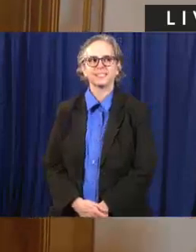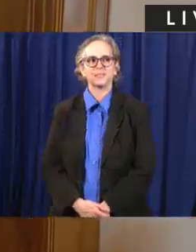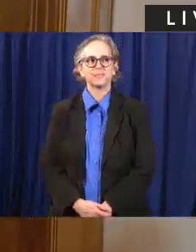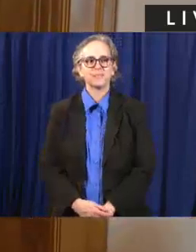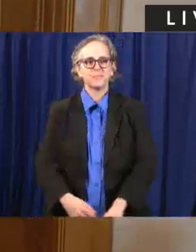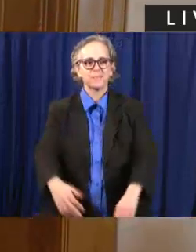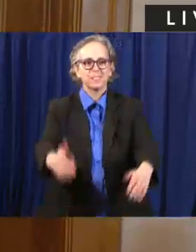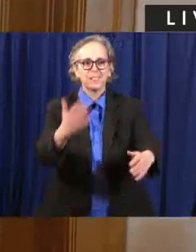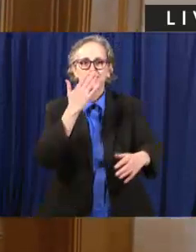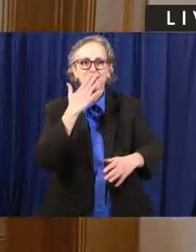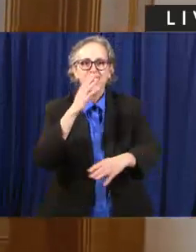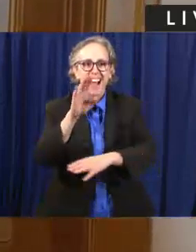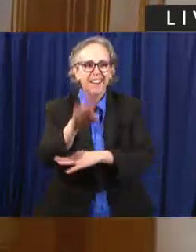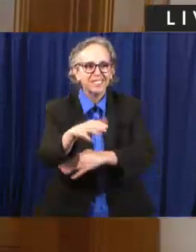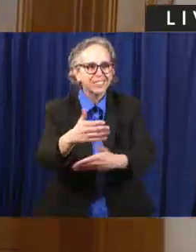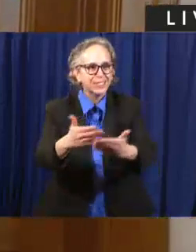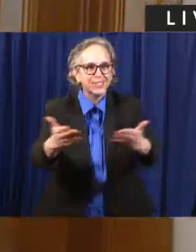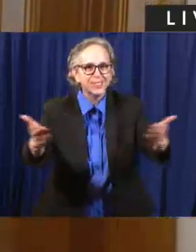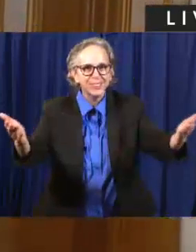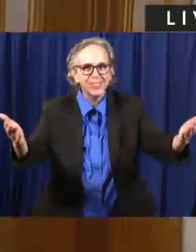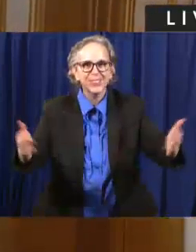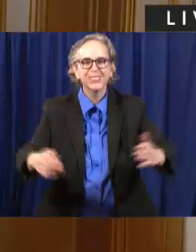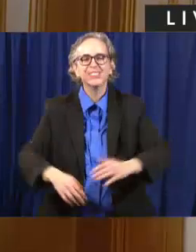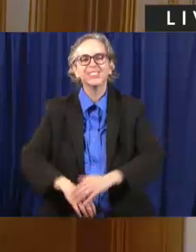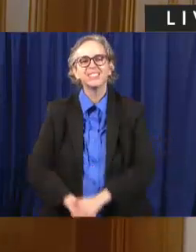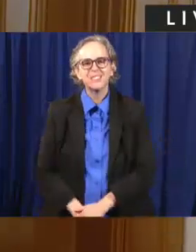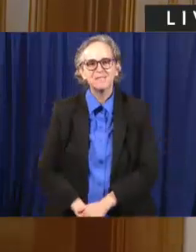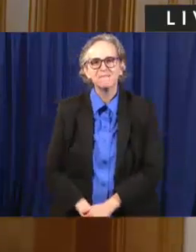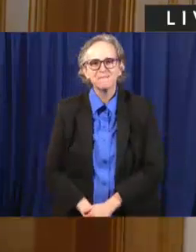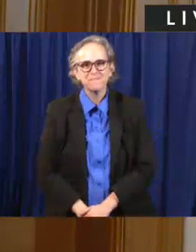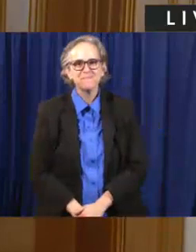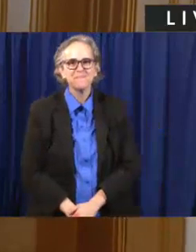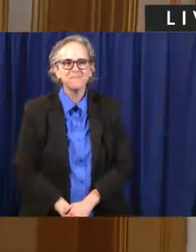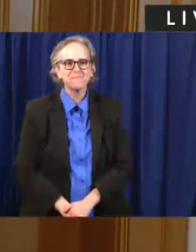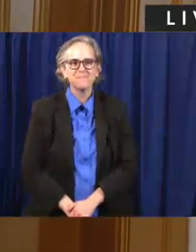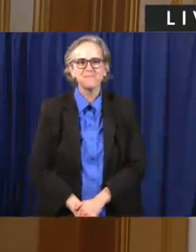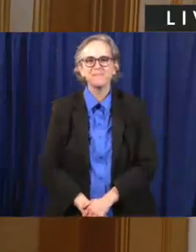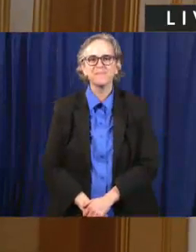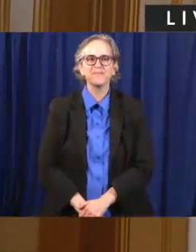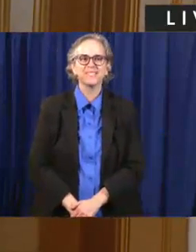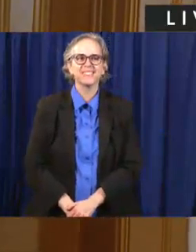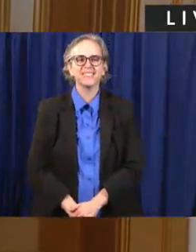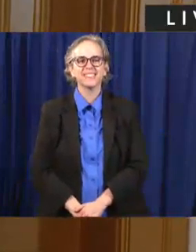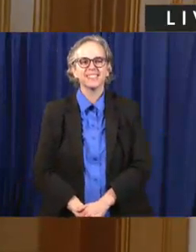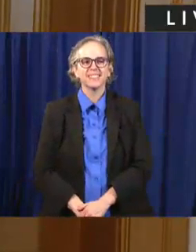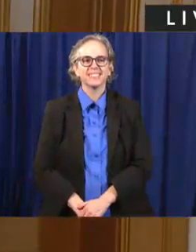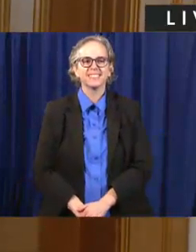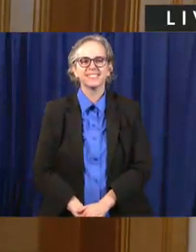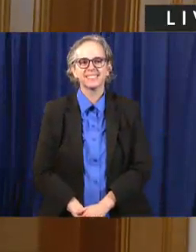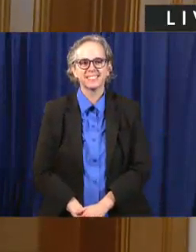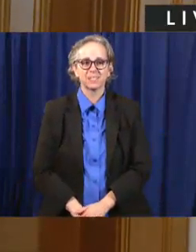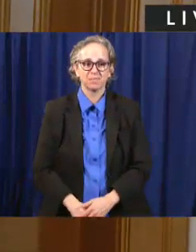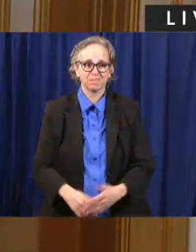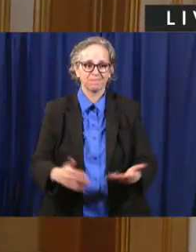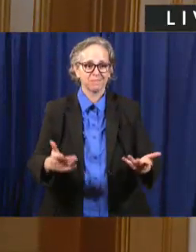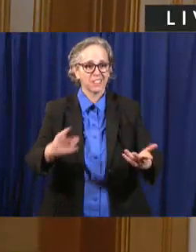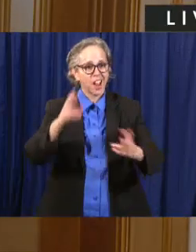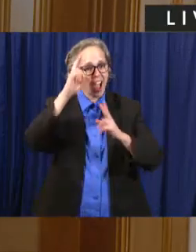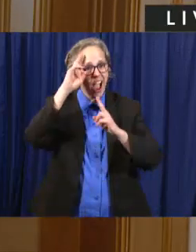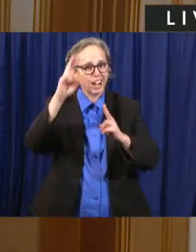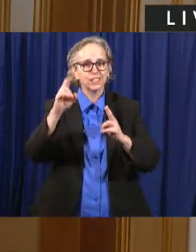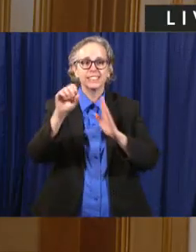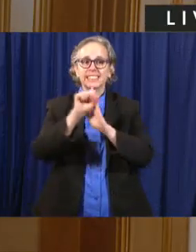Good afternoon, everybody. We continue to honor our state universities. I have Kent